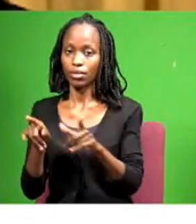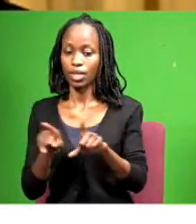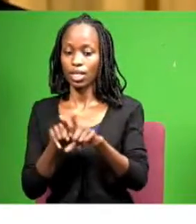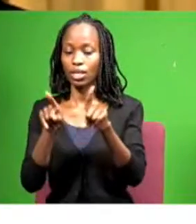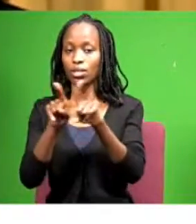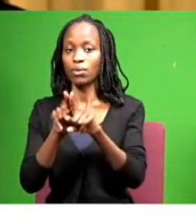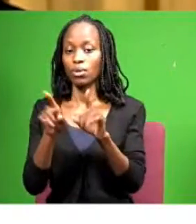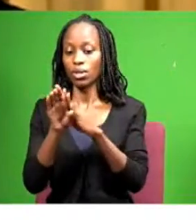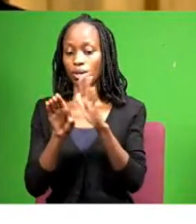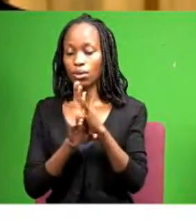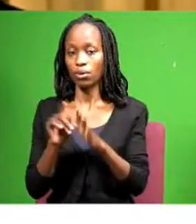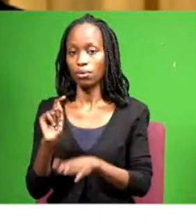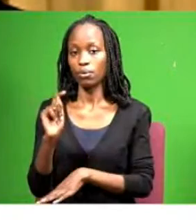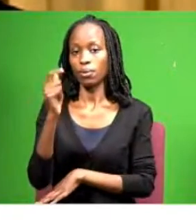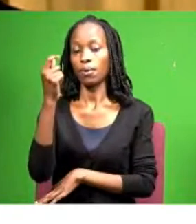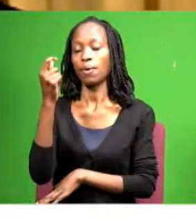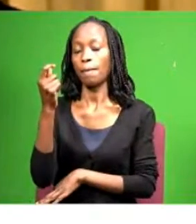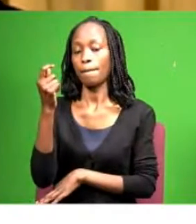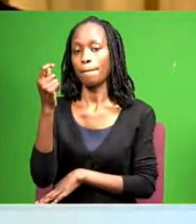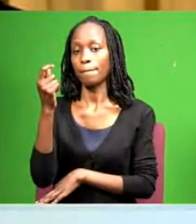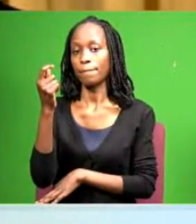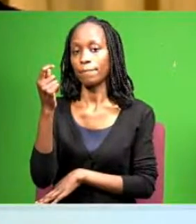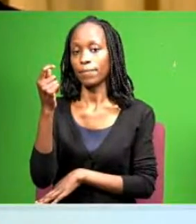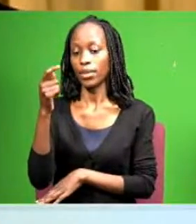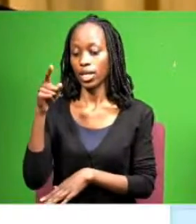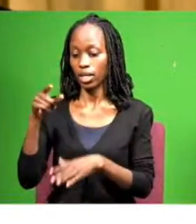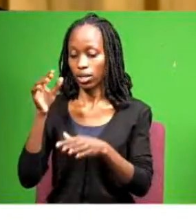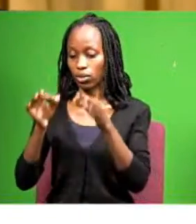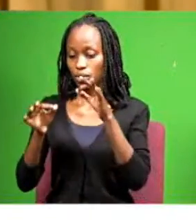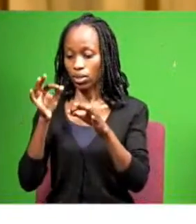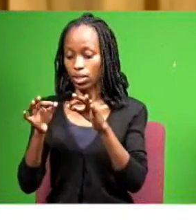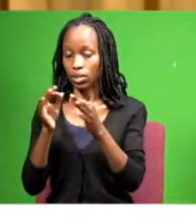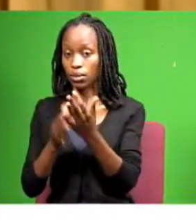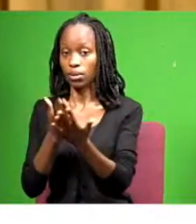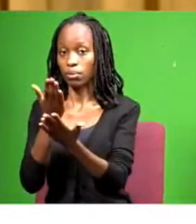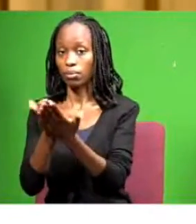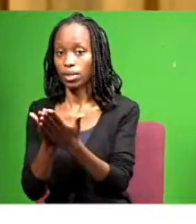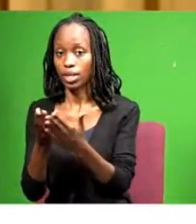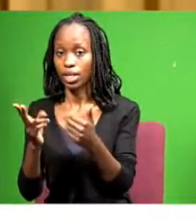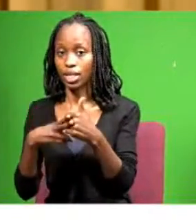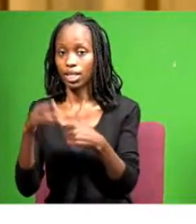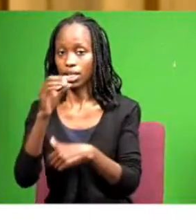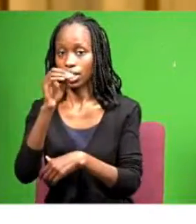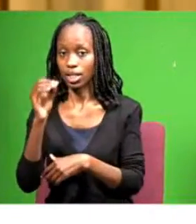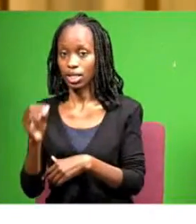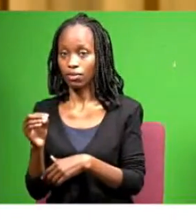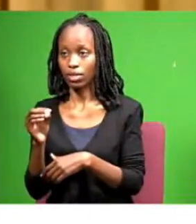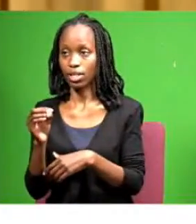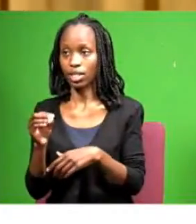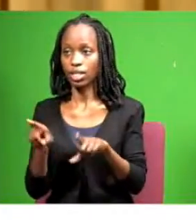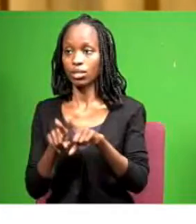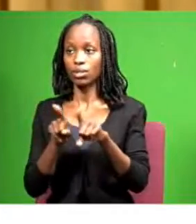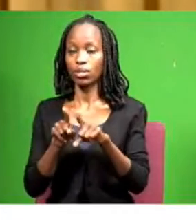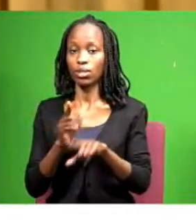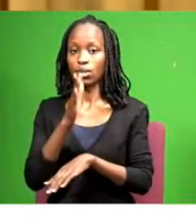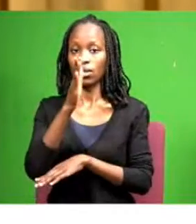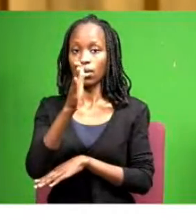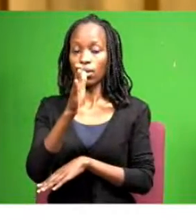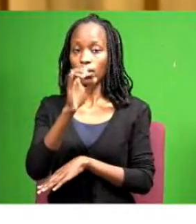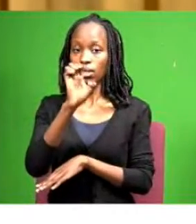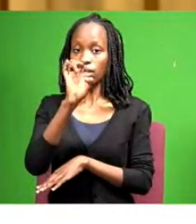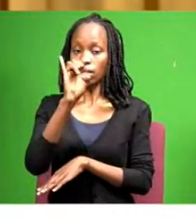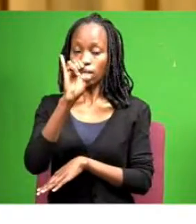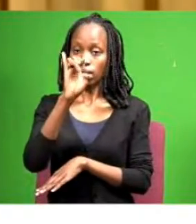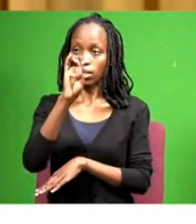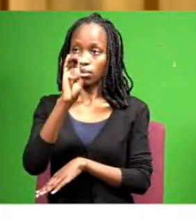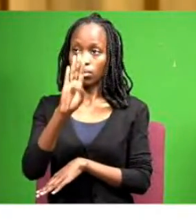Kenya, insofar as it purports to predetermine the allocation of proposed additional 70 constituencies and to direct the Independent Electoral and Boundaries Commission